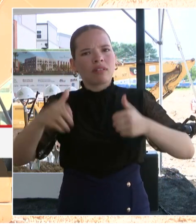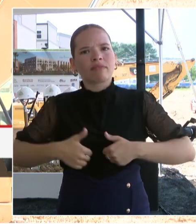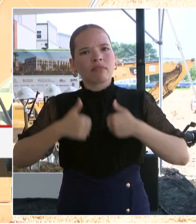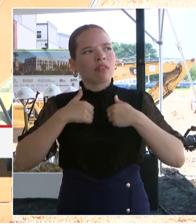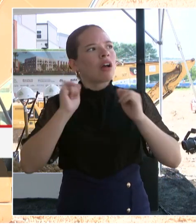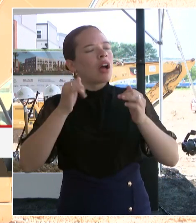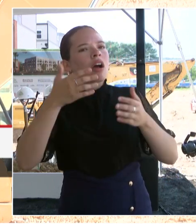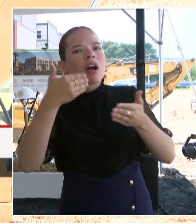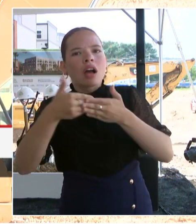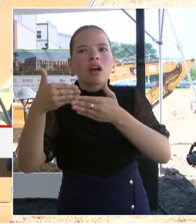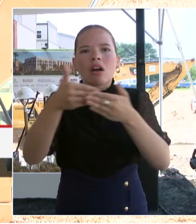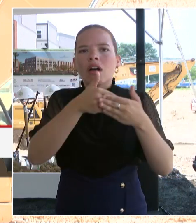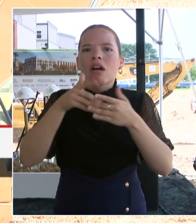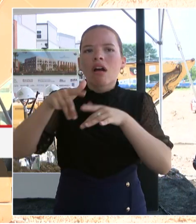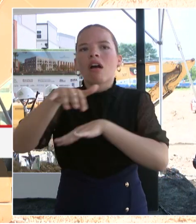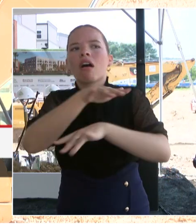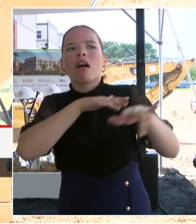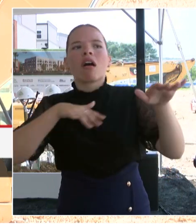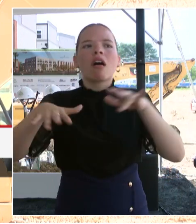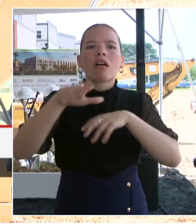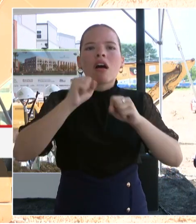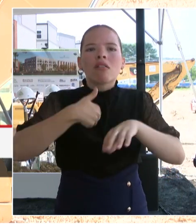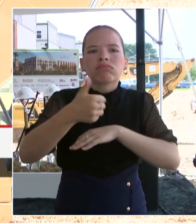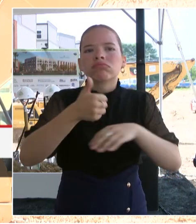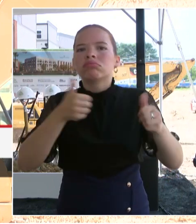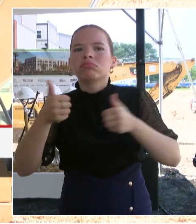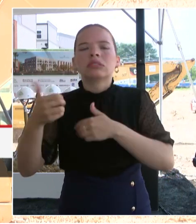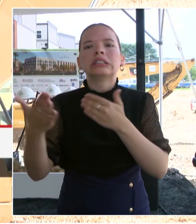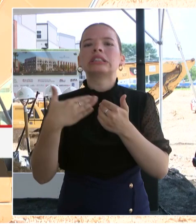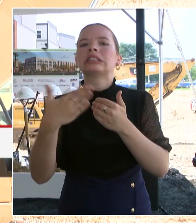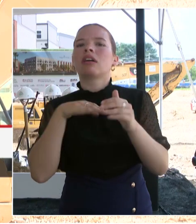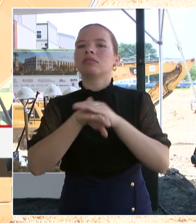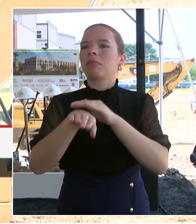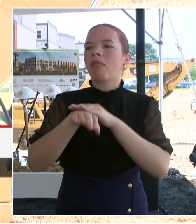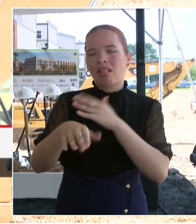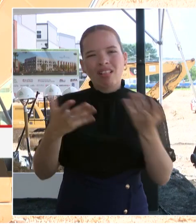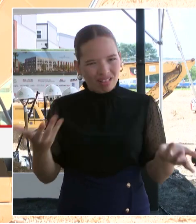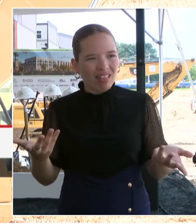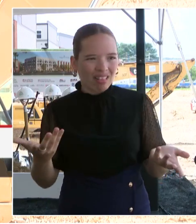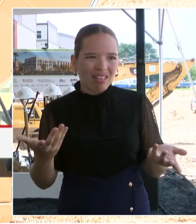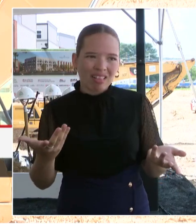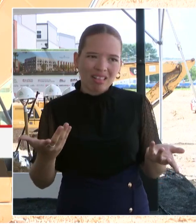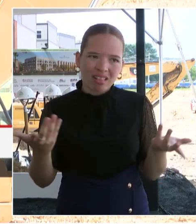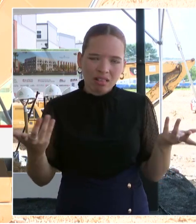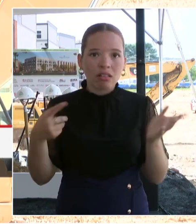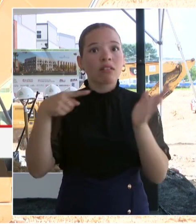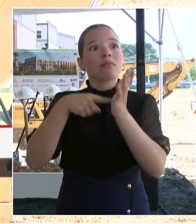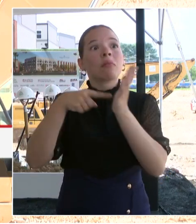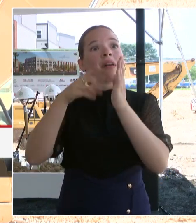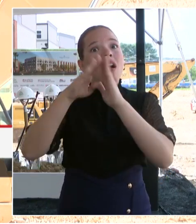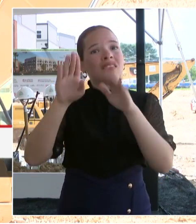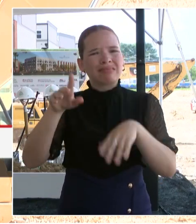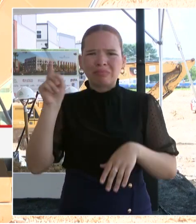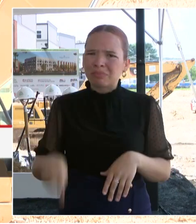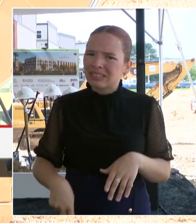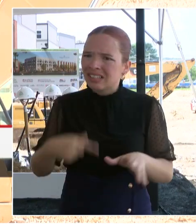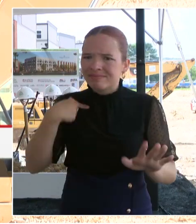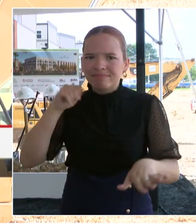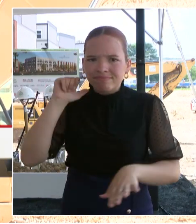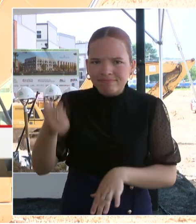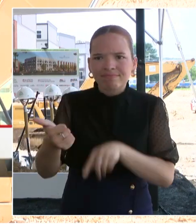affordable housing, having something that is beautiful, something that is healthy, and something that is affordable, this is the epitome of